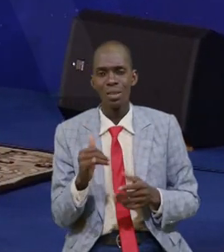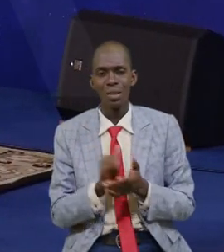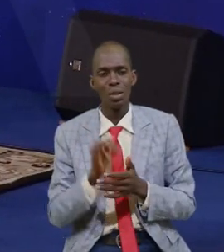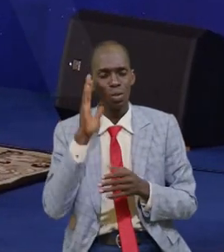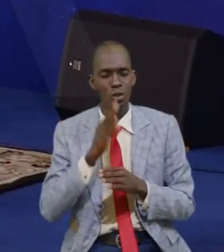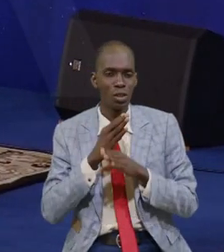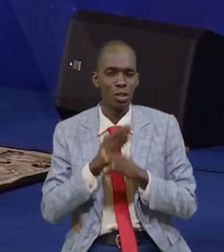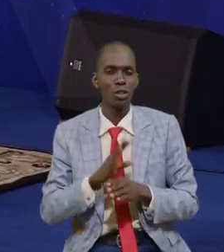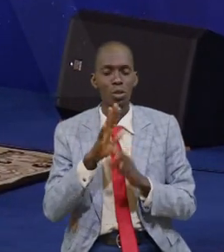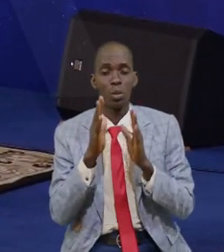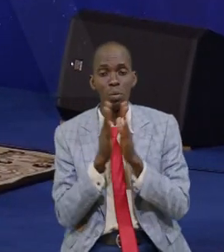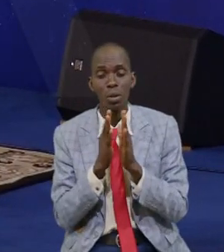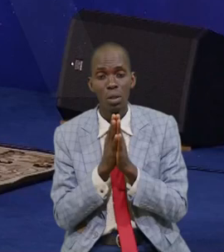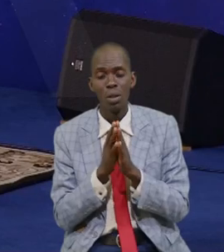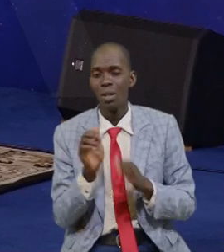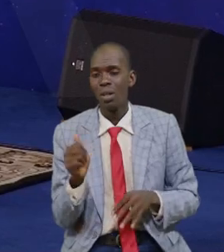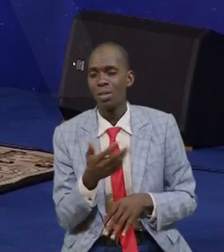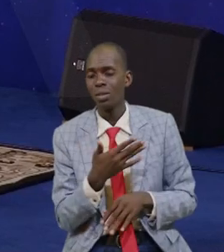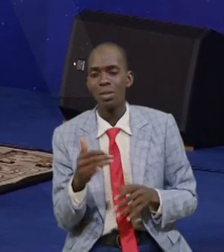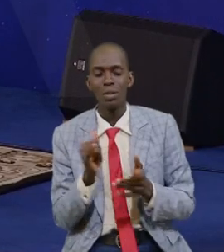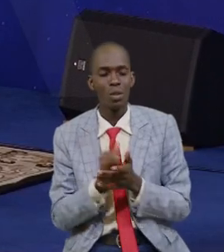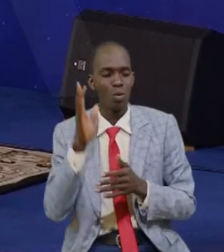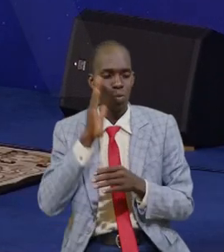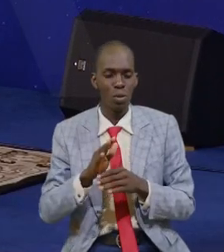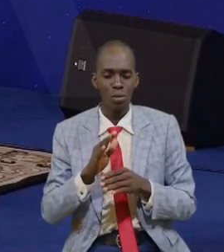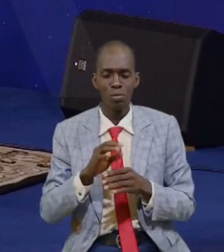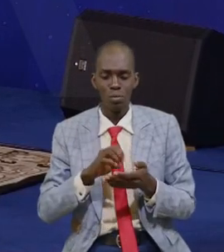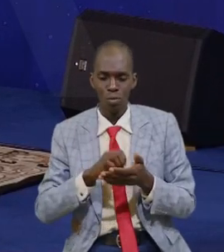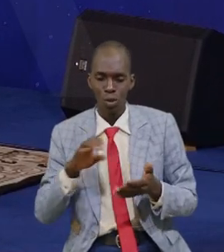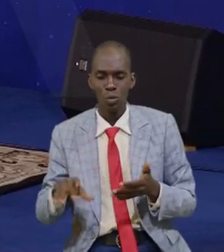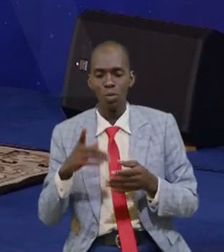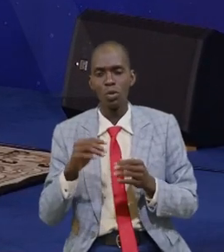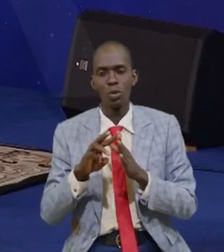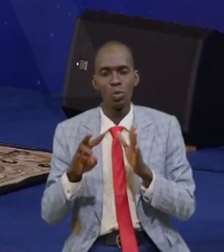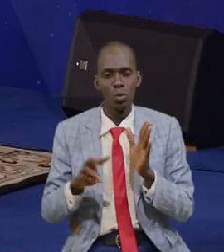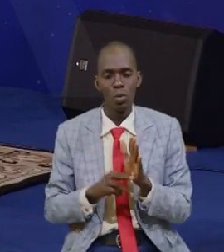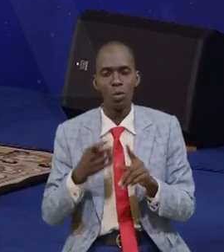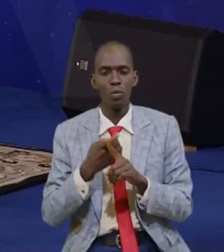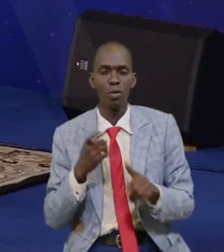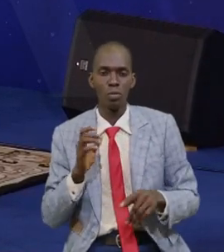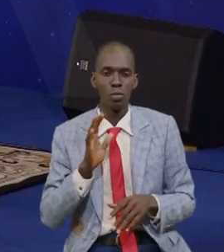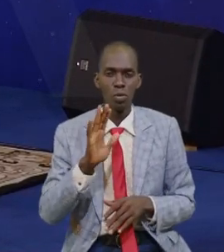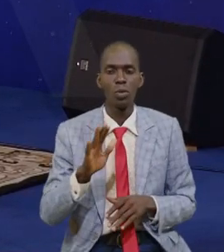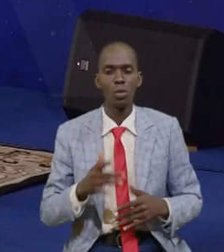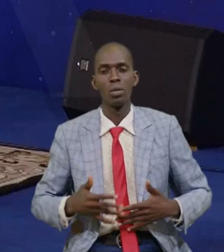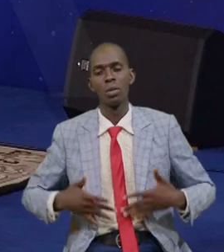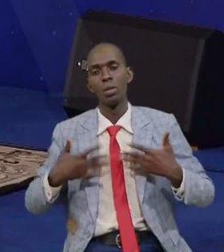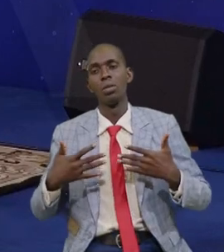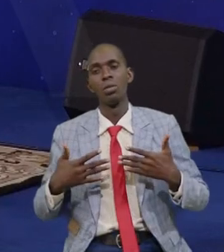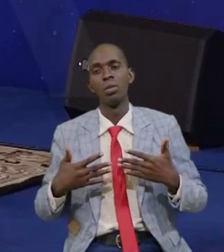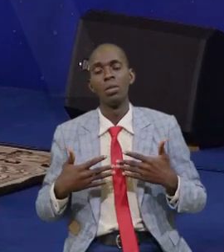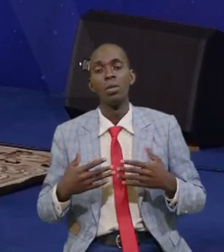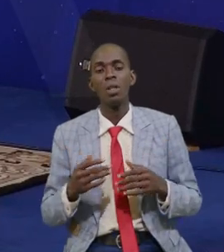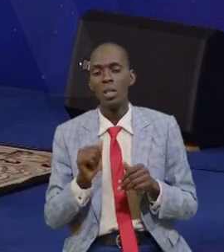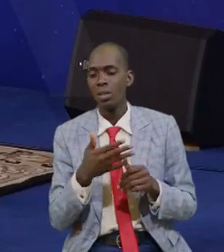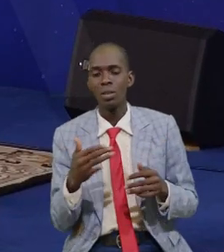prayer, anything that will remove the wheel from your car of faith, anything